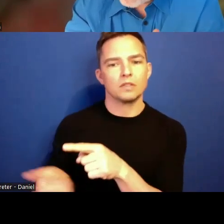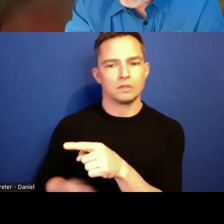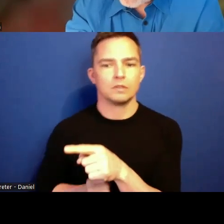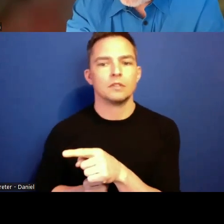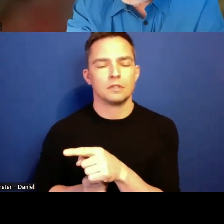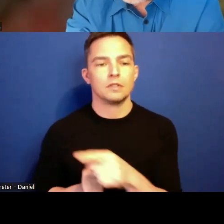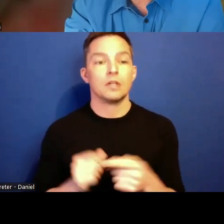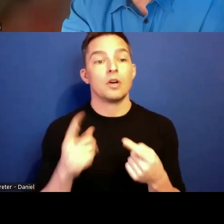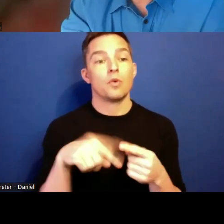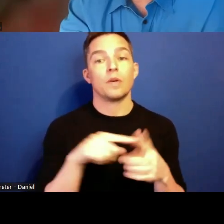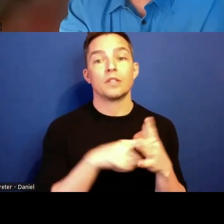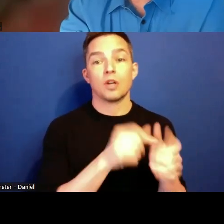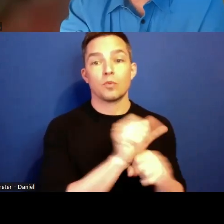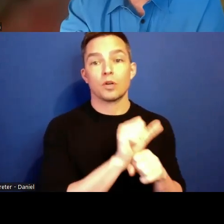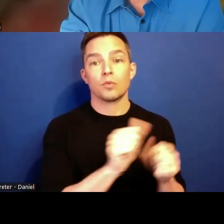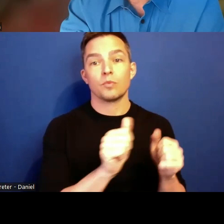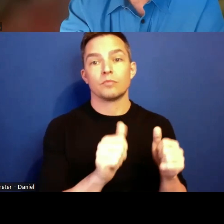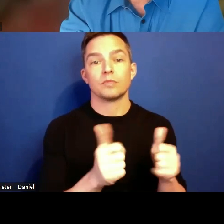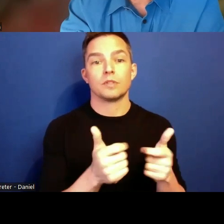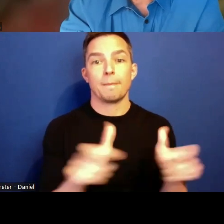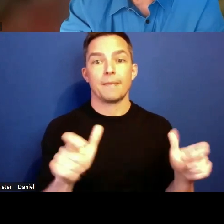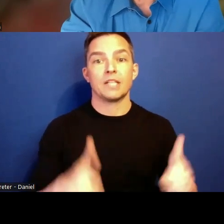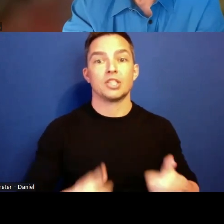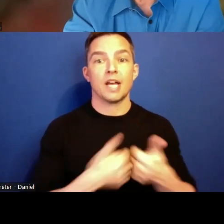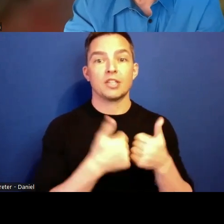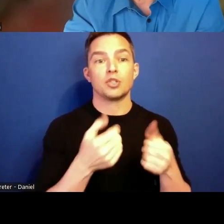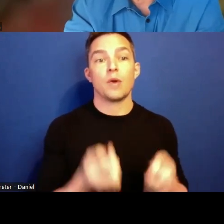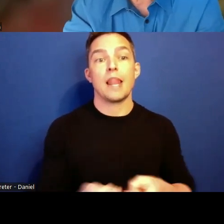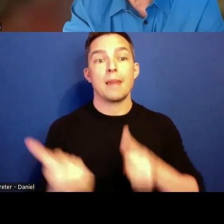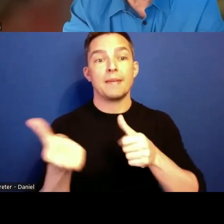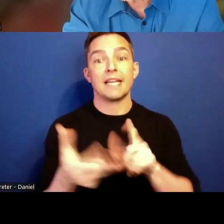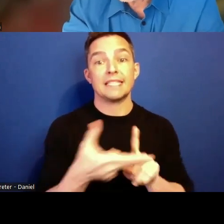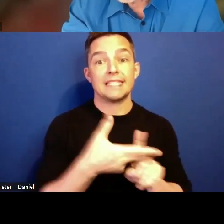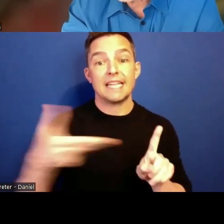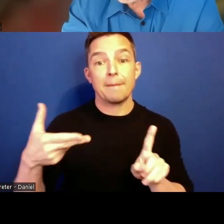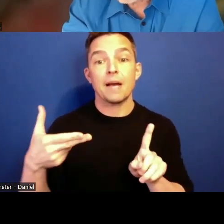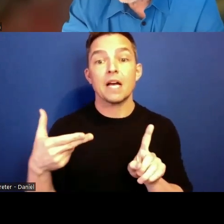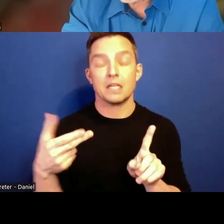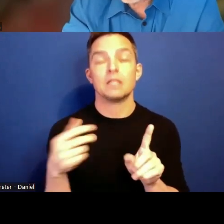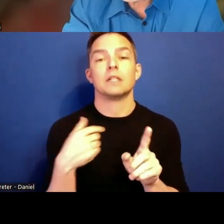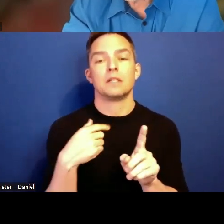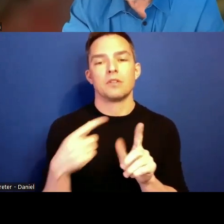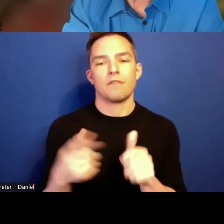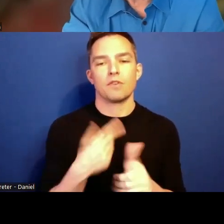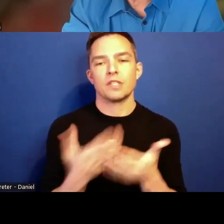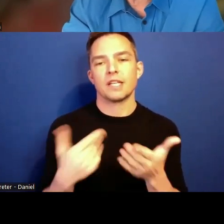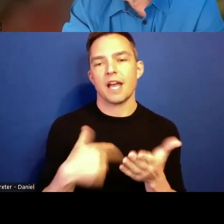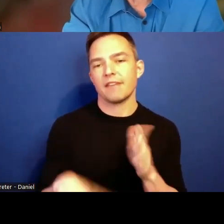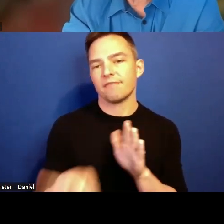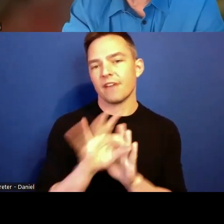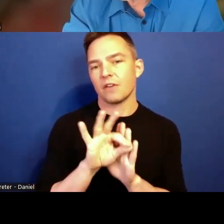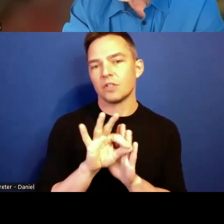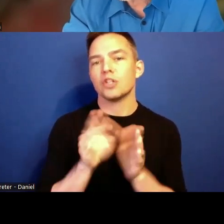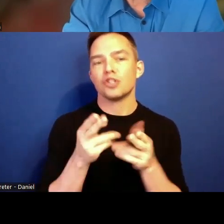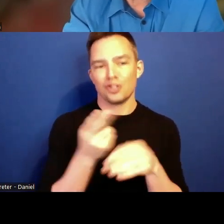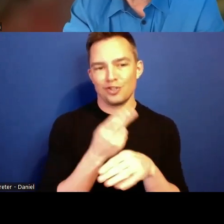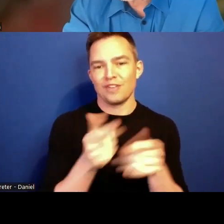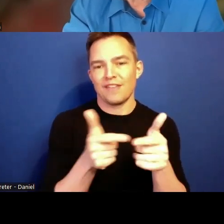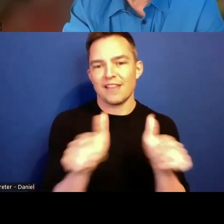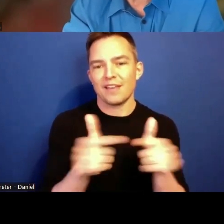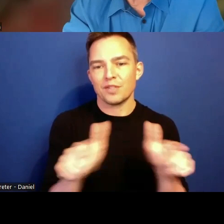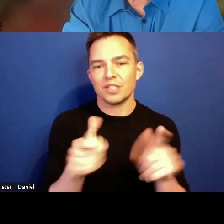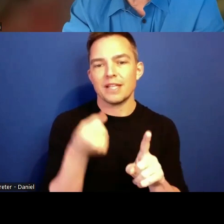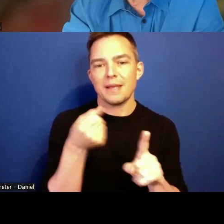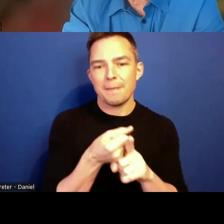began the work with the Grand Challenge to eliminate stigma, one of the first things I discovered was the use of language and the impact it